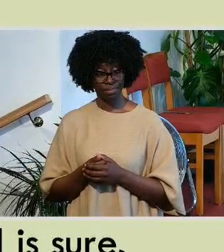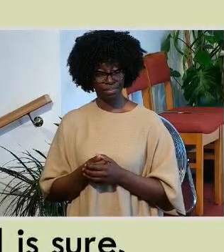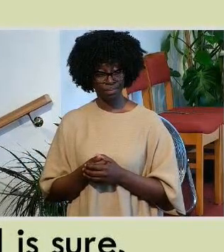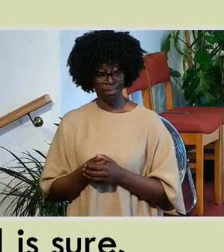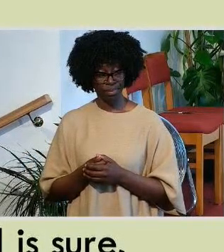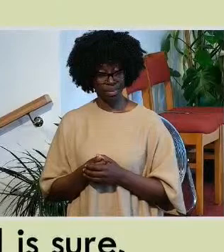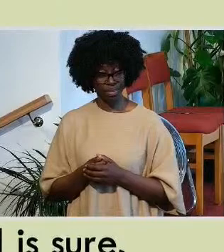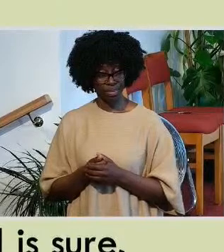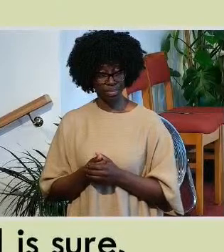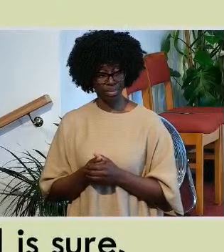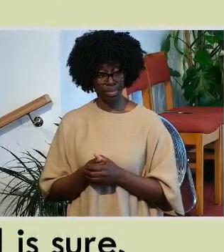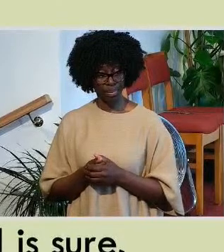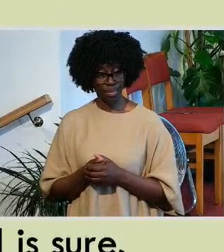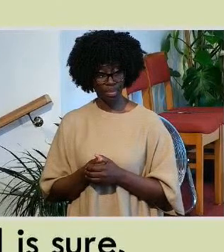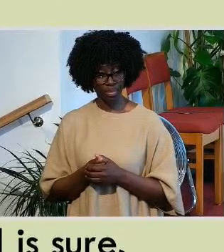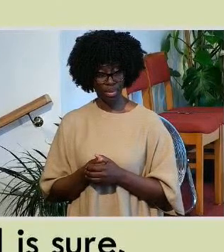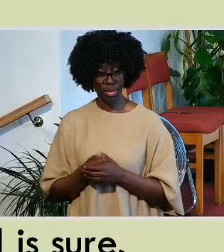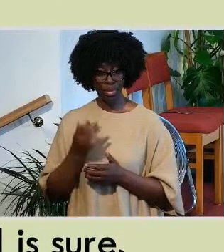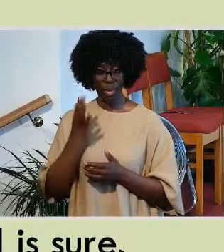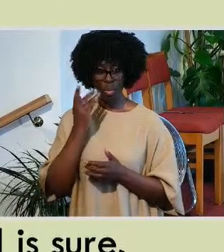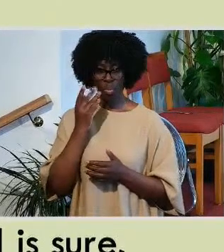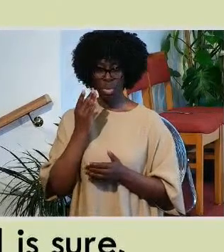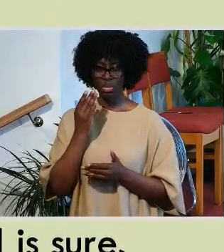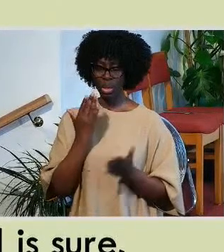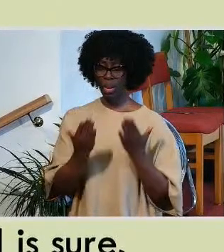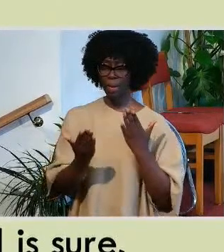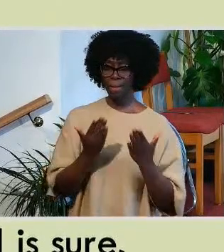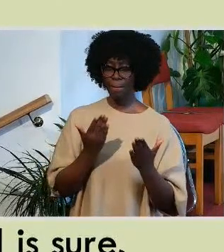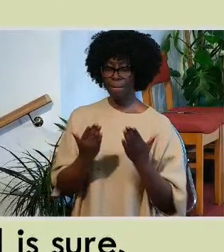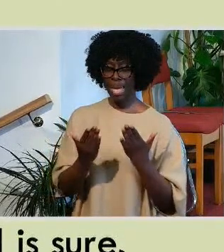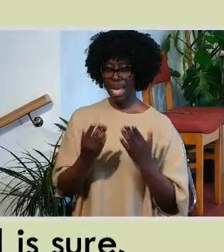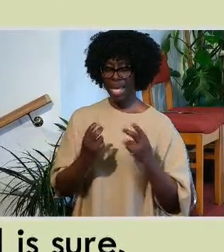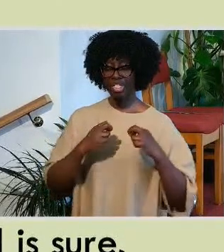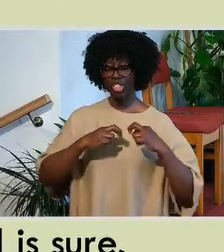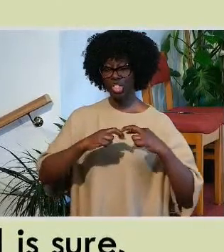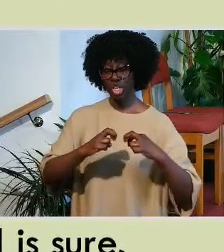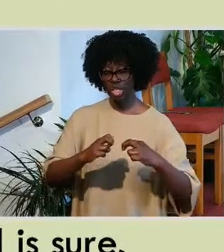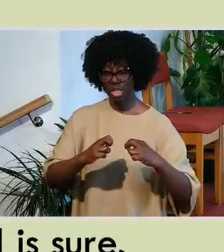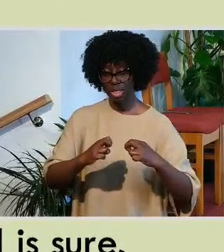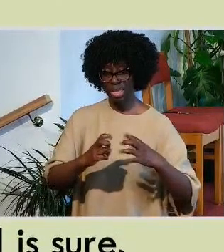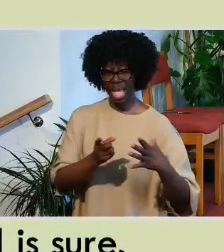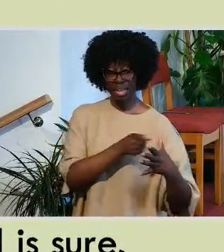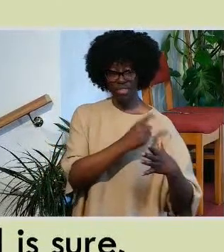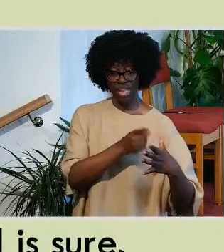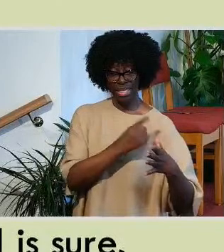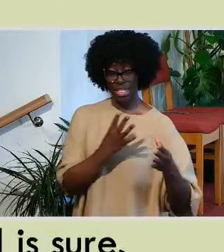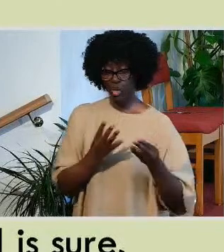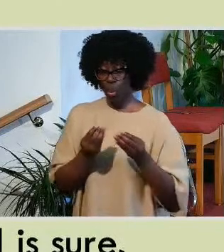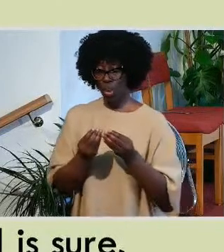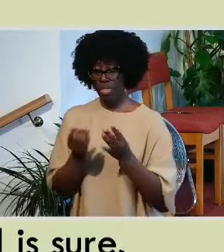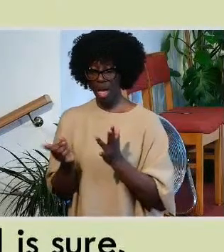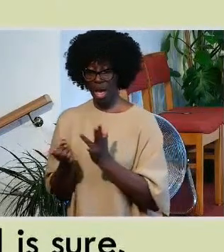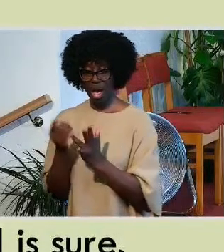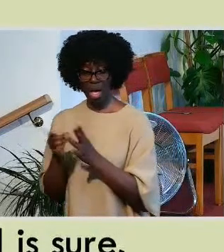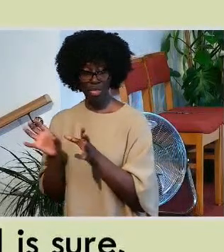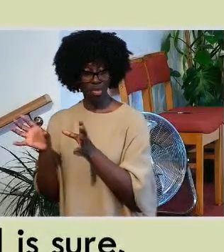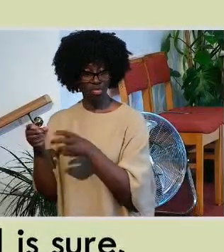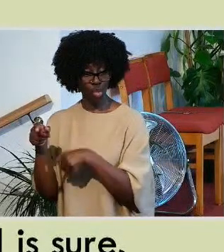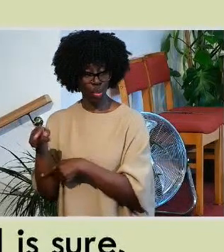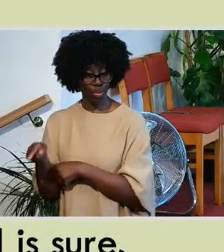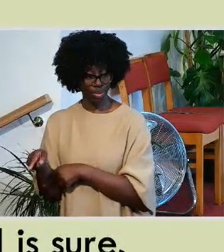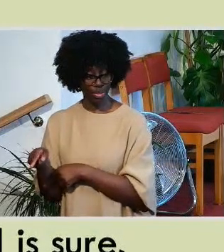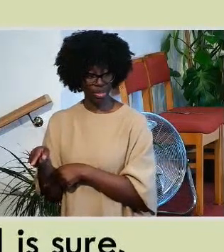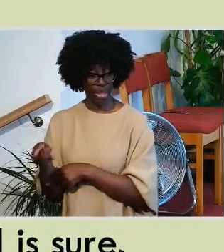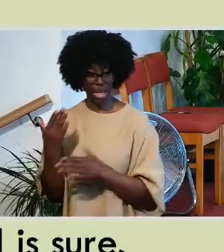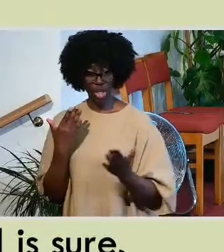that are done comparing Adventists to other groups, often we focus on the physical aspects, but I really do believe